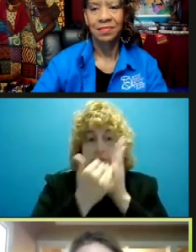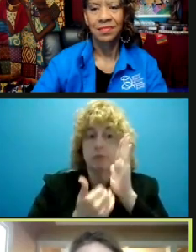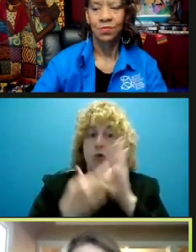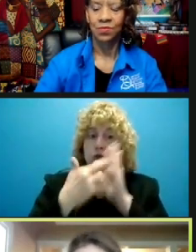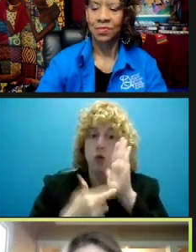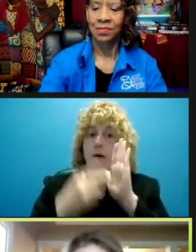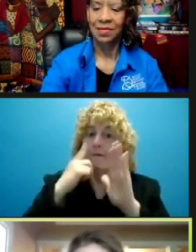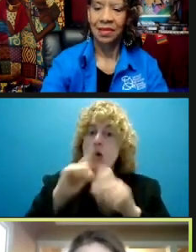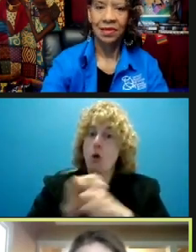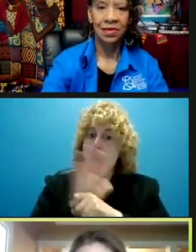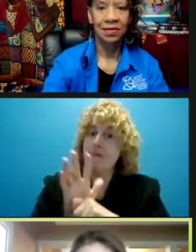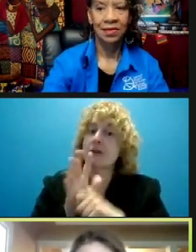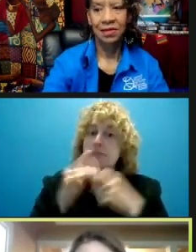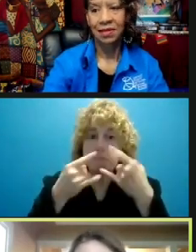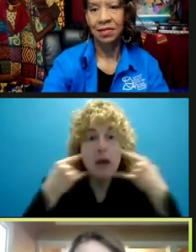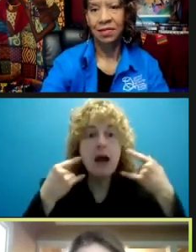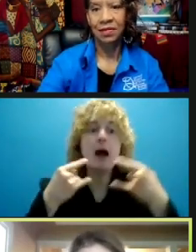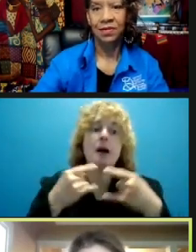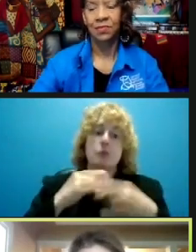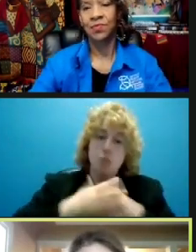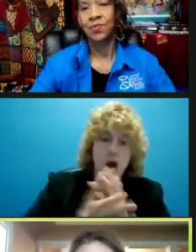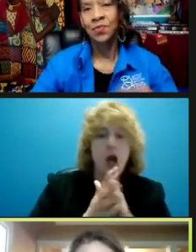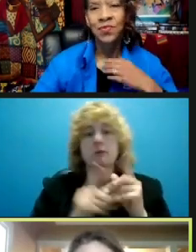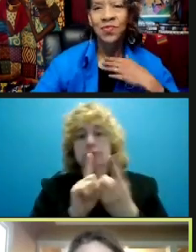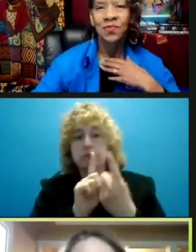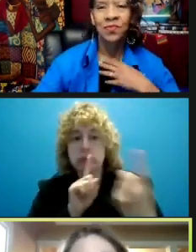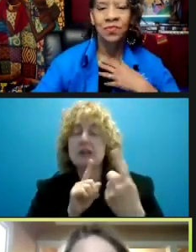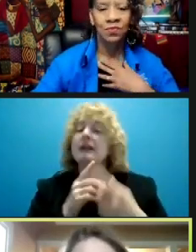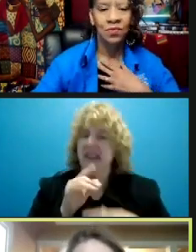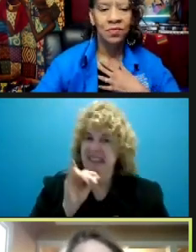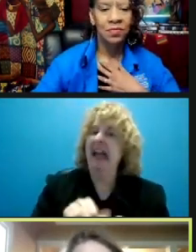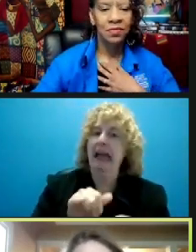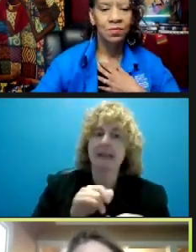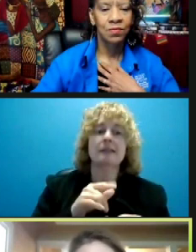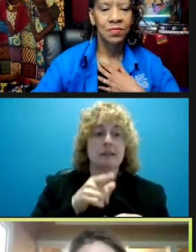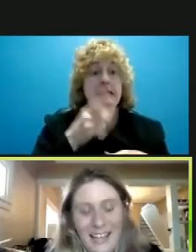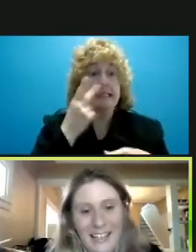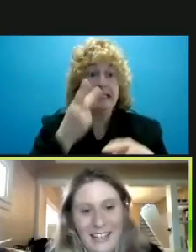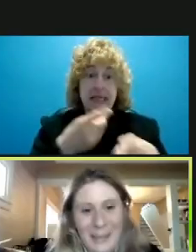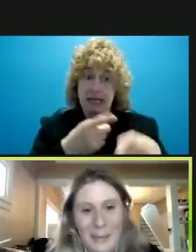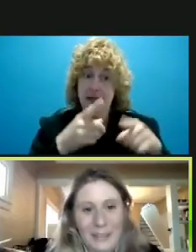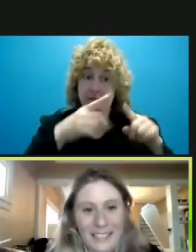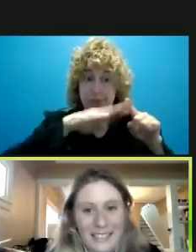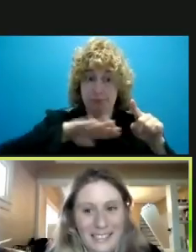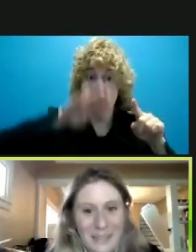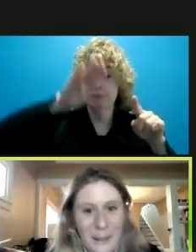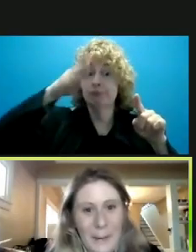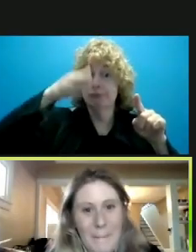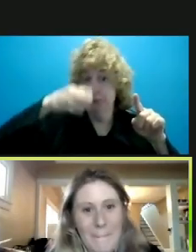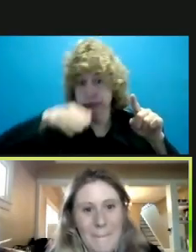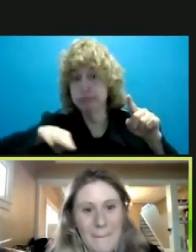And this is the graph of the positivity rate showing that Detroit is continuing to go down. And next slide, please.